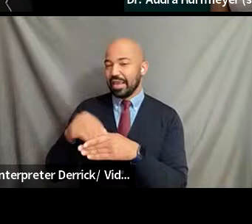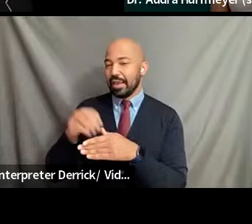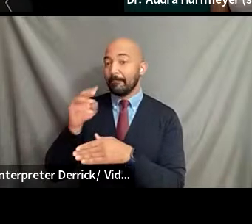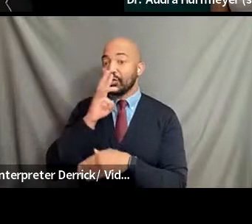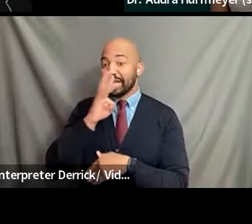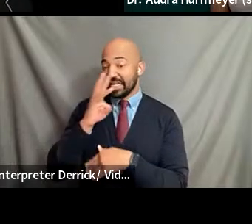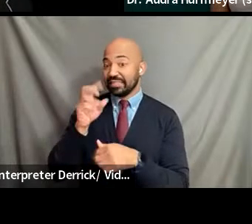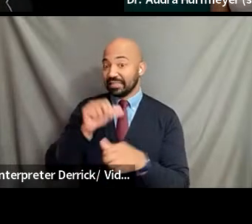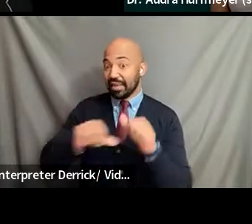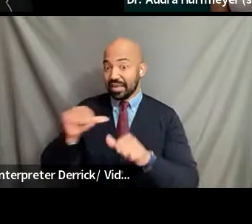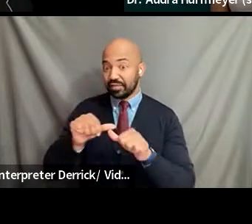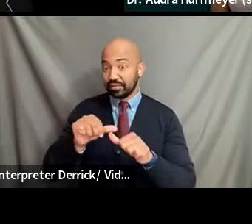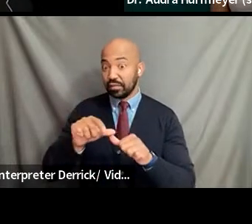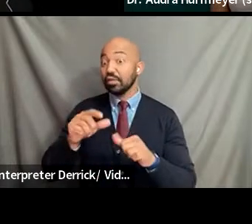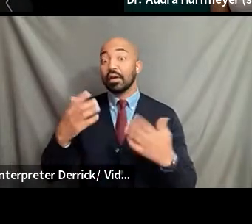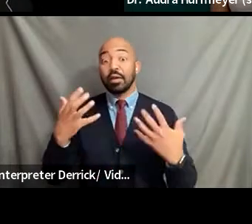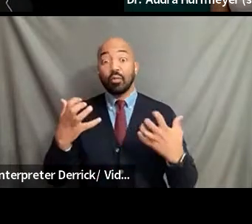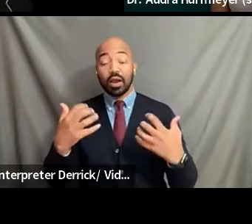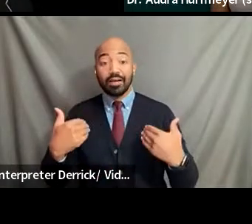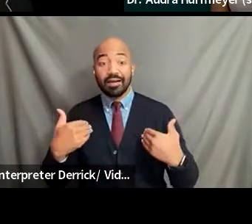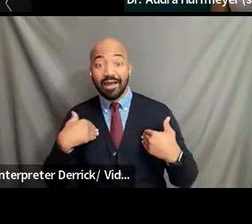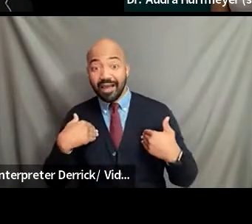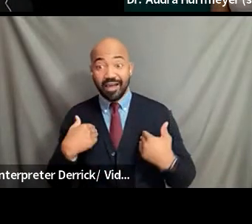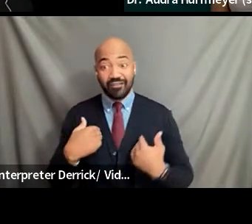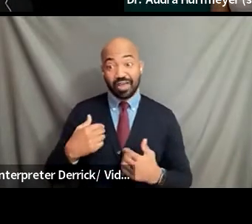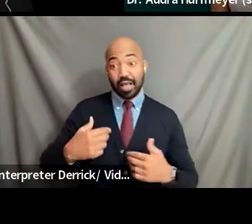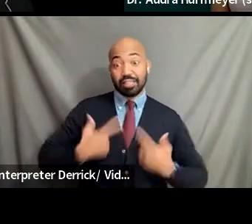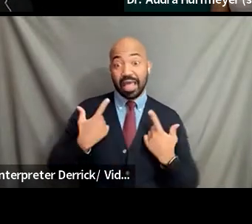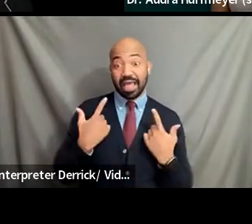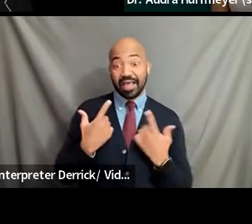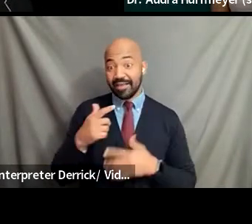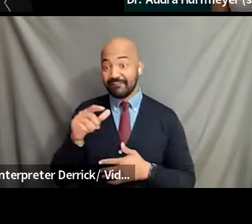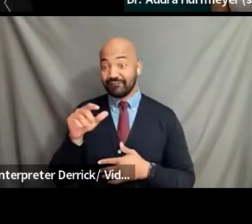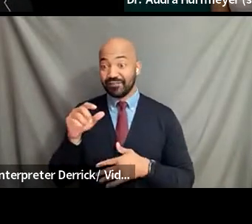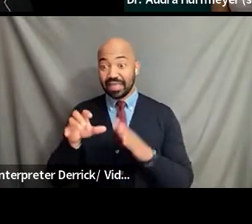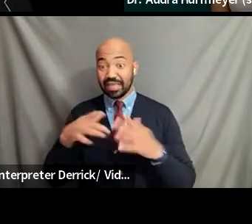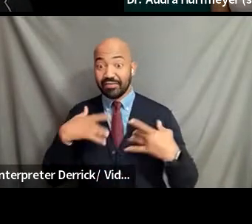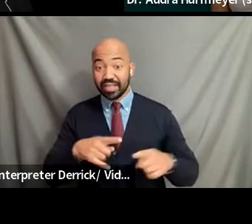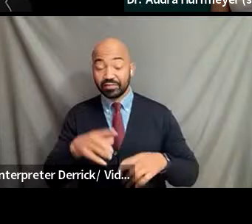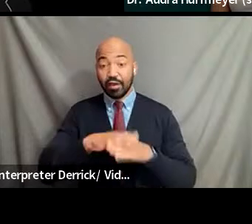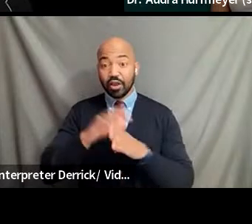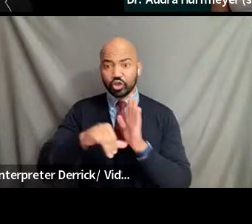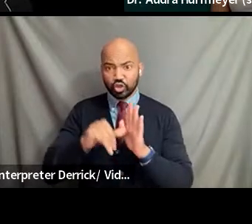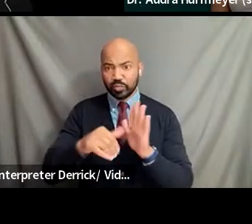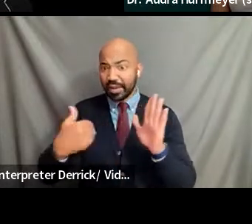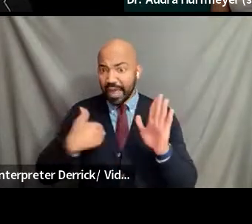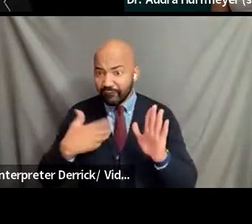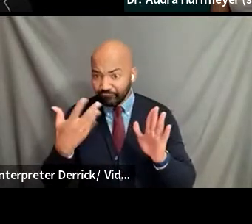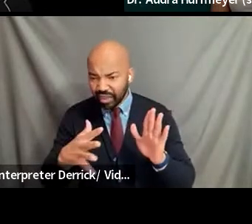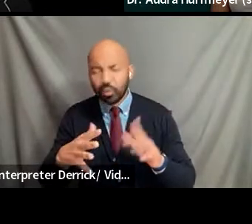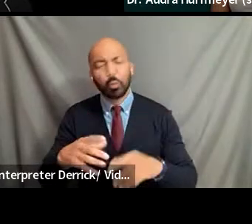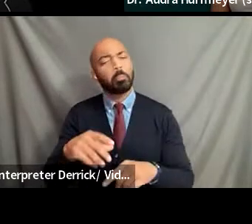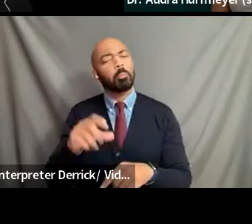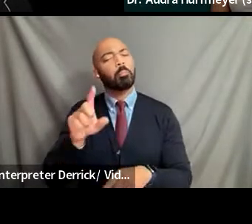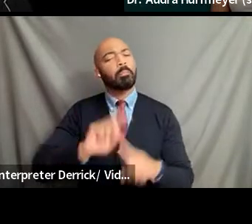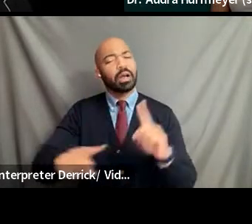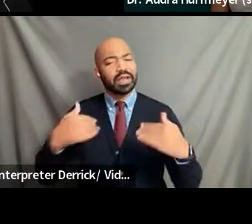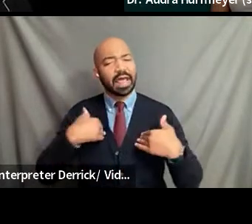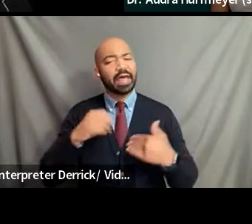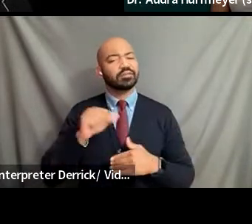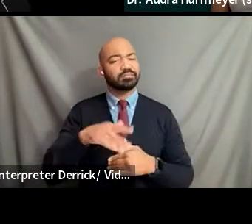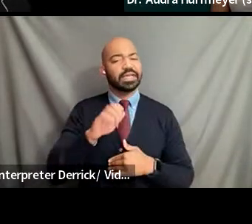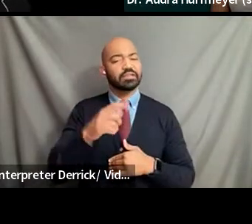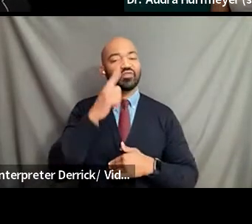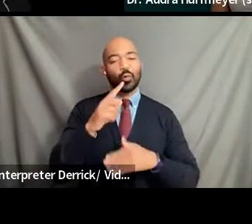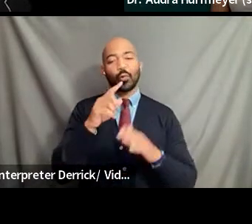be live on YouTube. We had a little fumble today, but we are live now. But we also have space inside the Zoom room and some of the events.